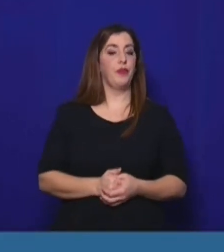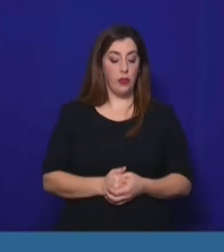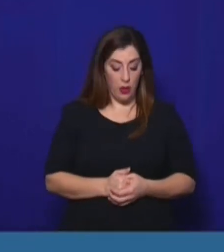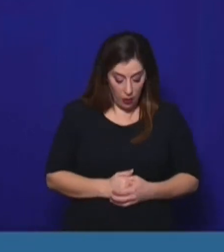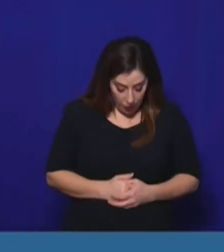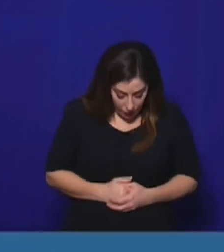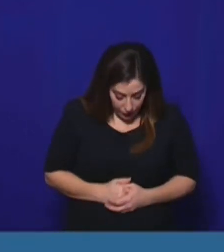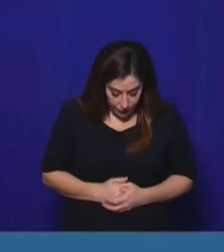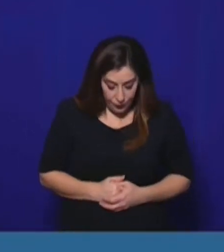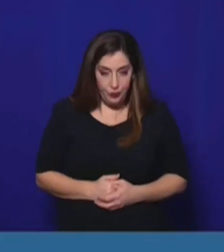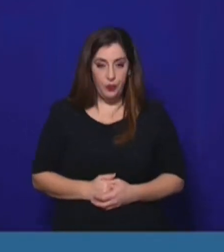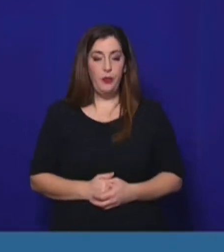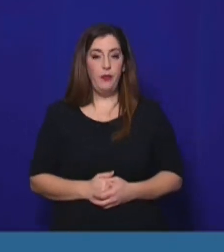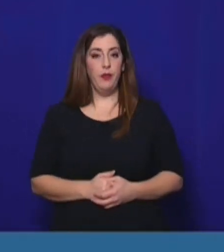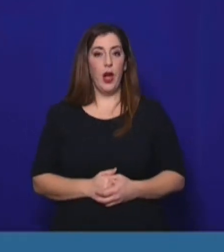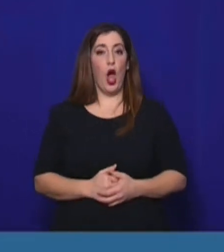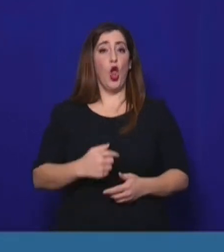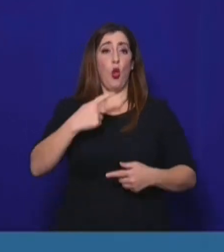Fuq il-new